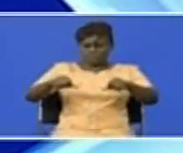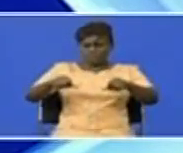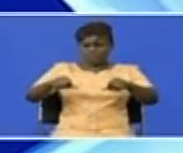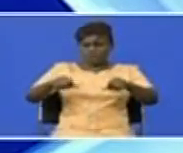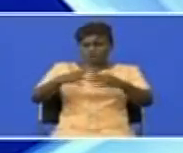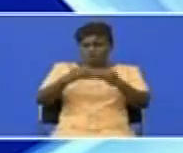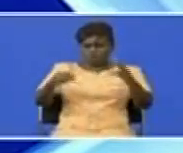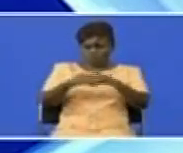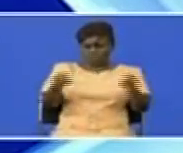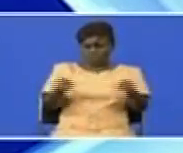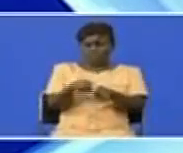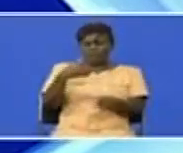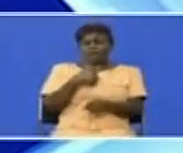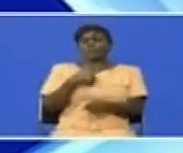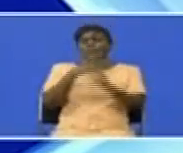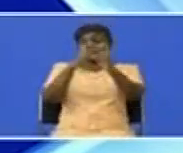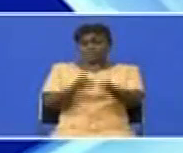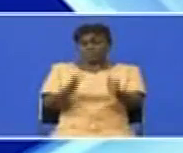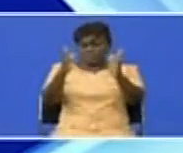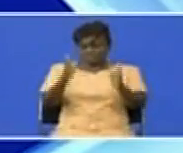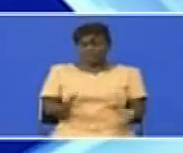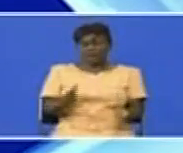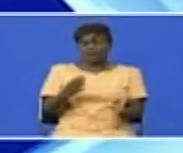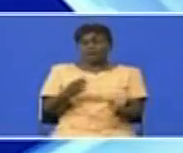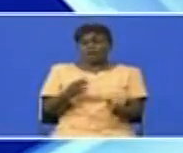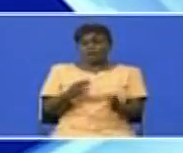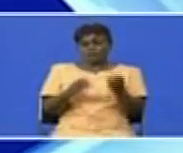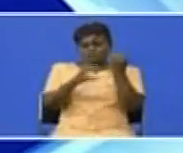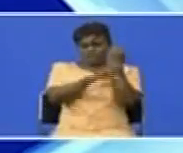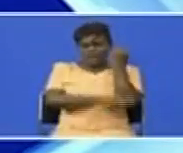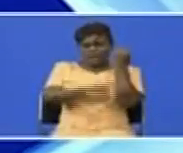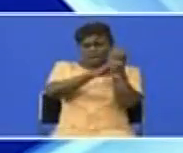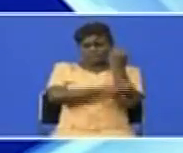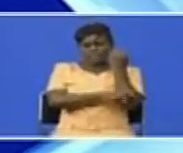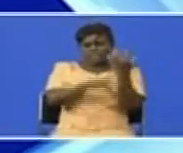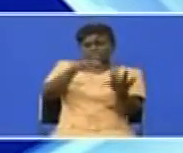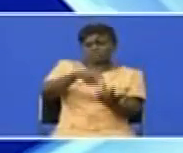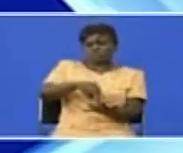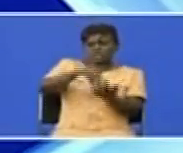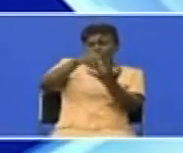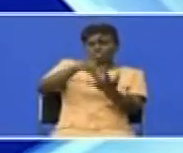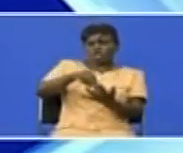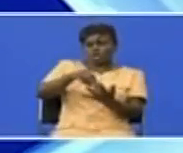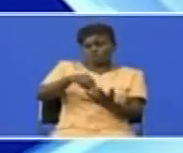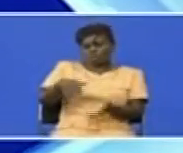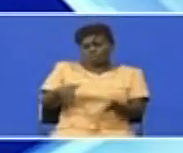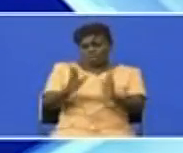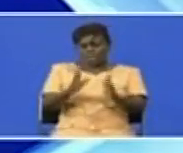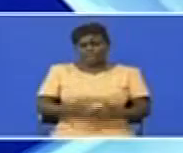of comfort. KTN's Timothy Otieno reports on the country's vibrant but unique real estate.